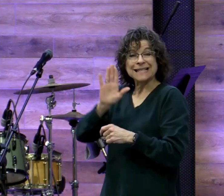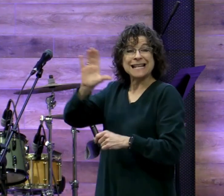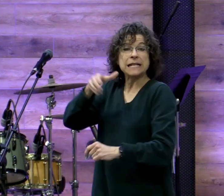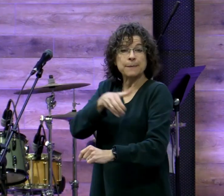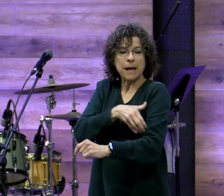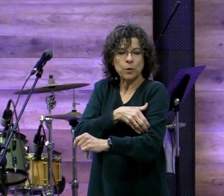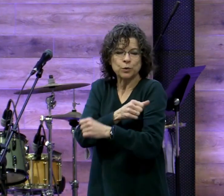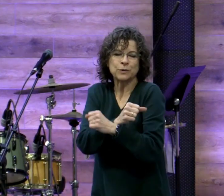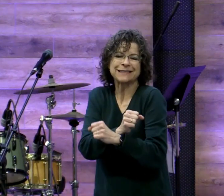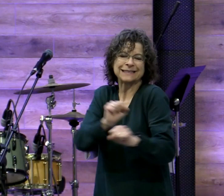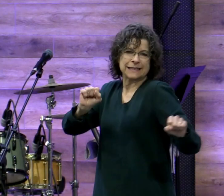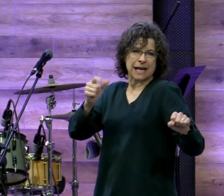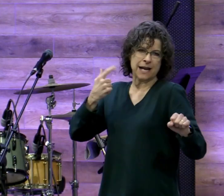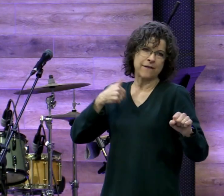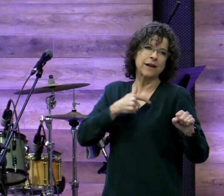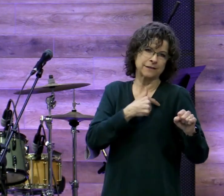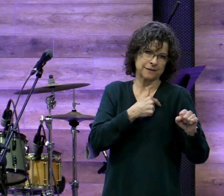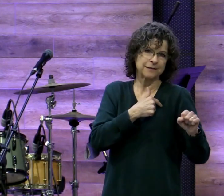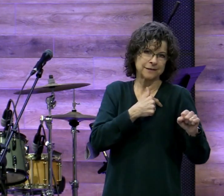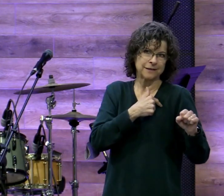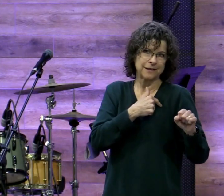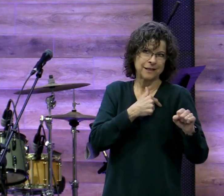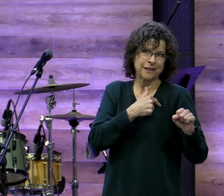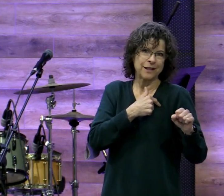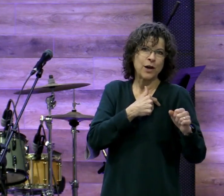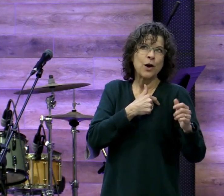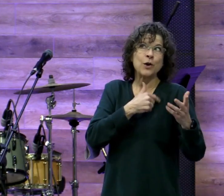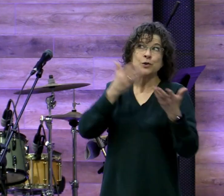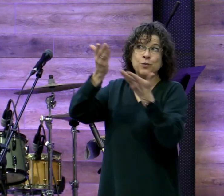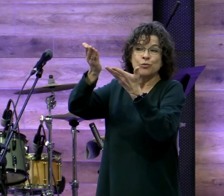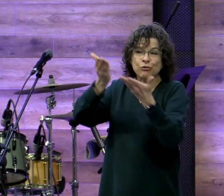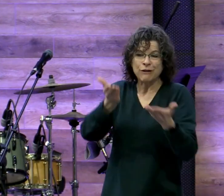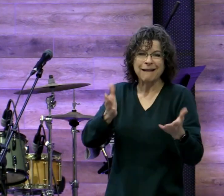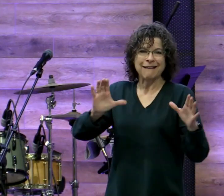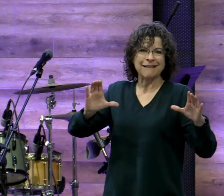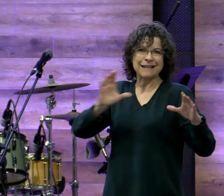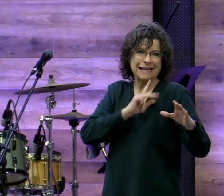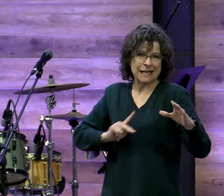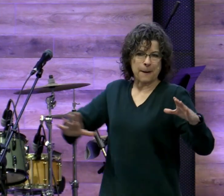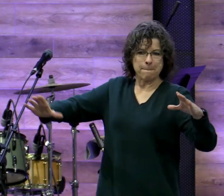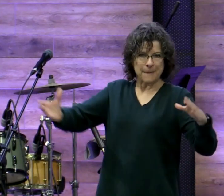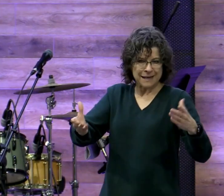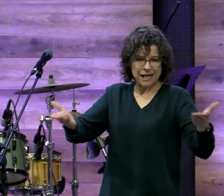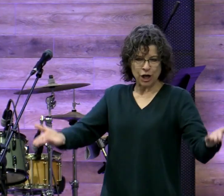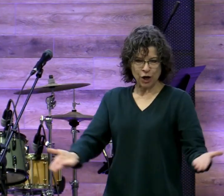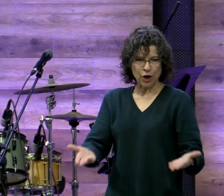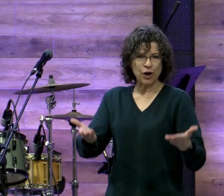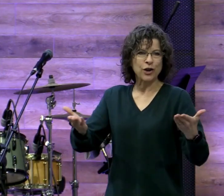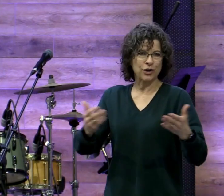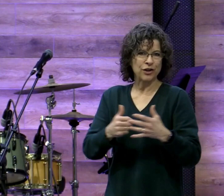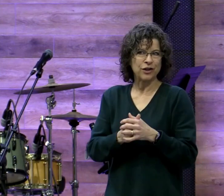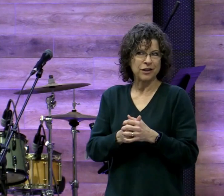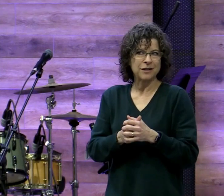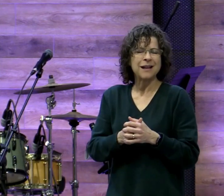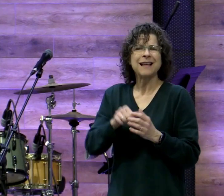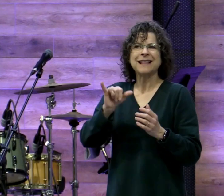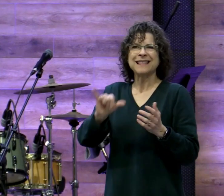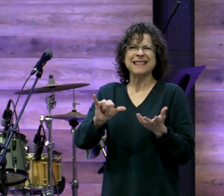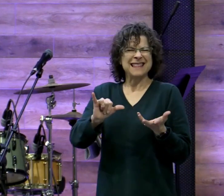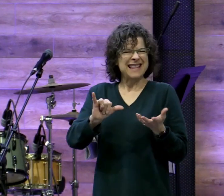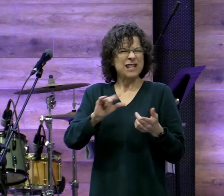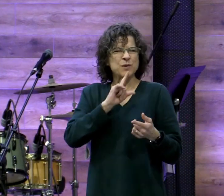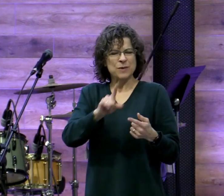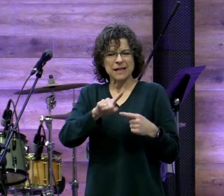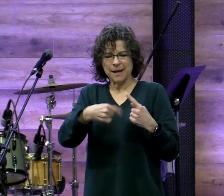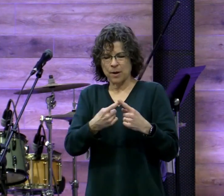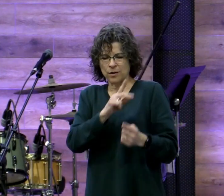redemptive way to bring the kingdom. See, almost all of them have to do with God showing something or